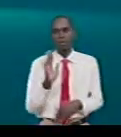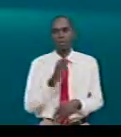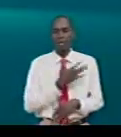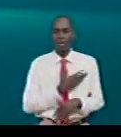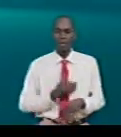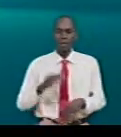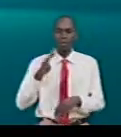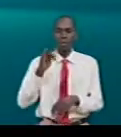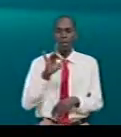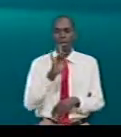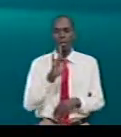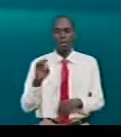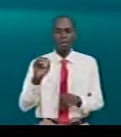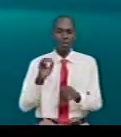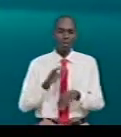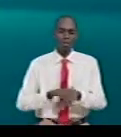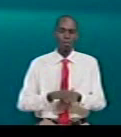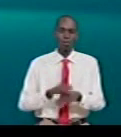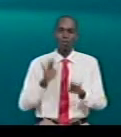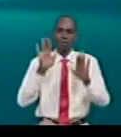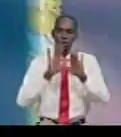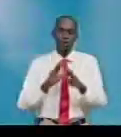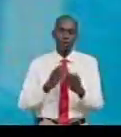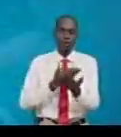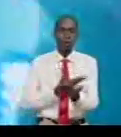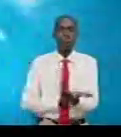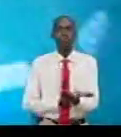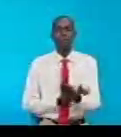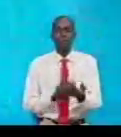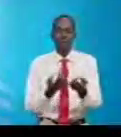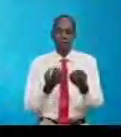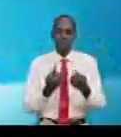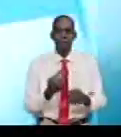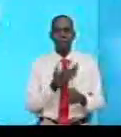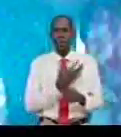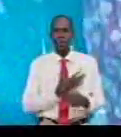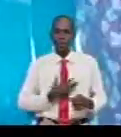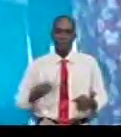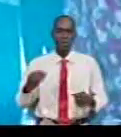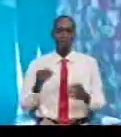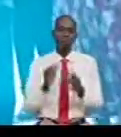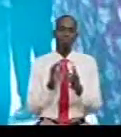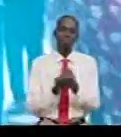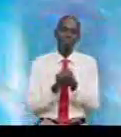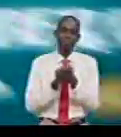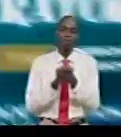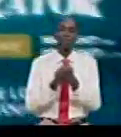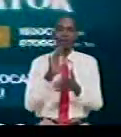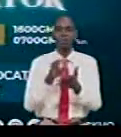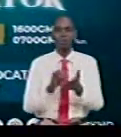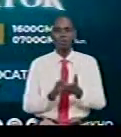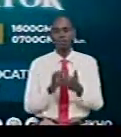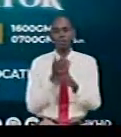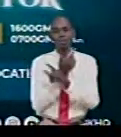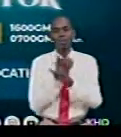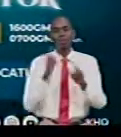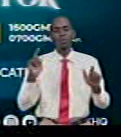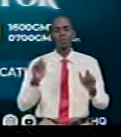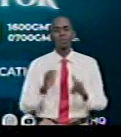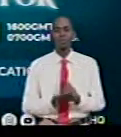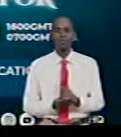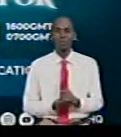and 700 hours GMT on Sunday. Come and celebrate your liberation.